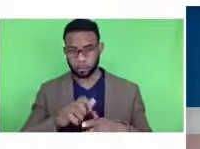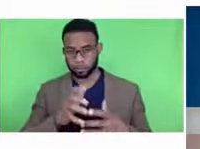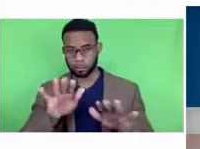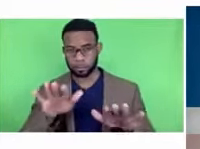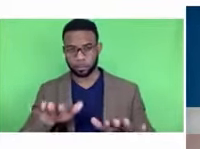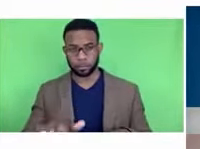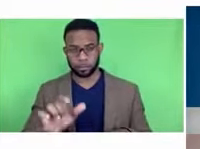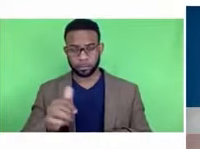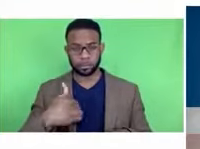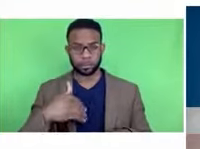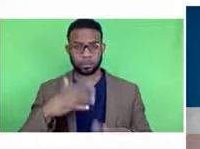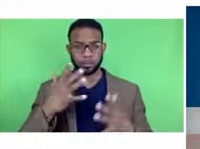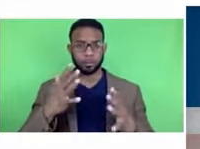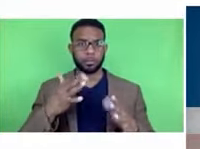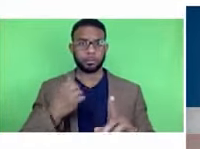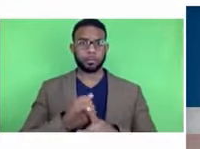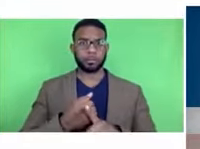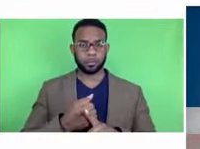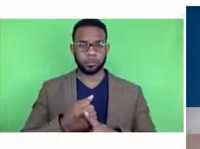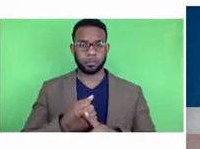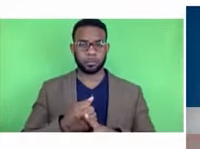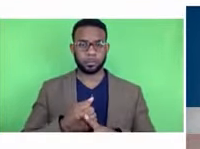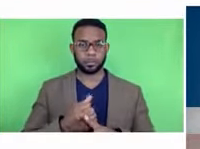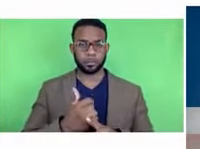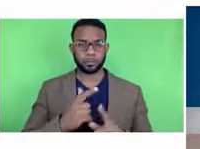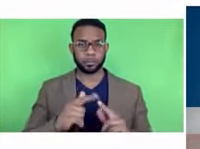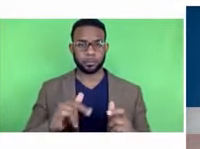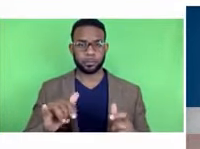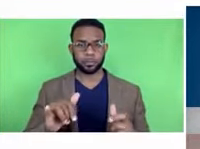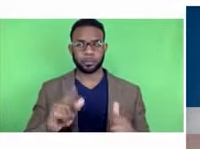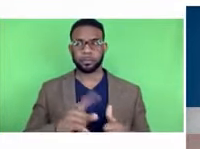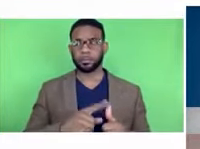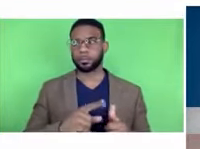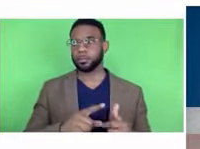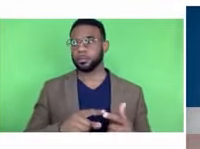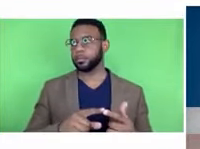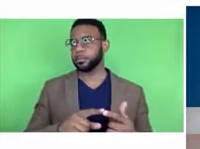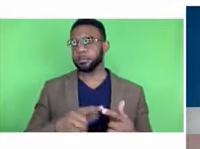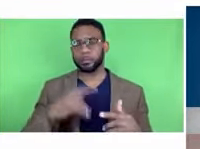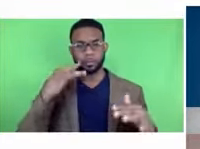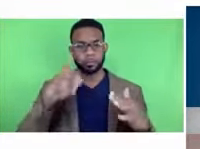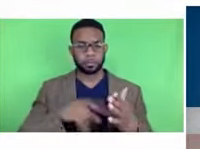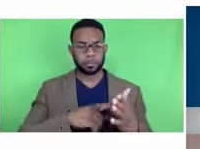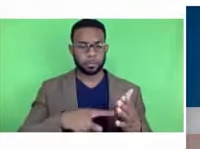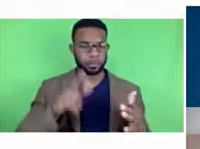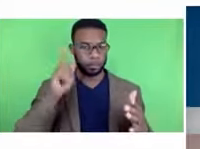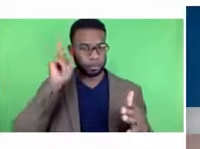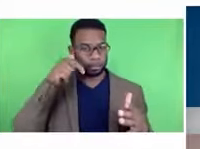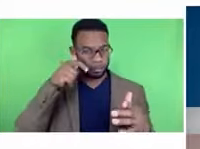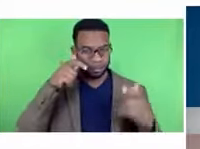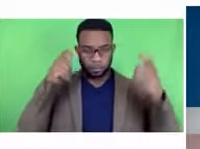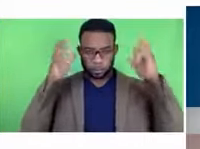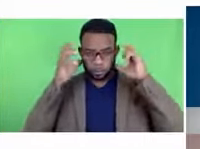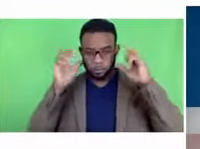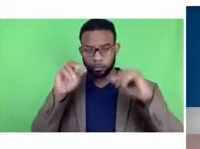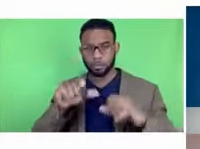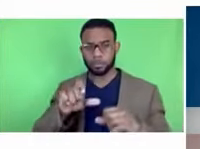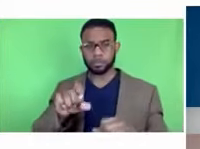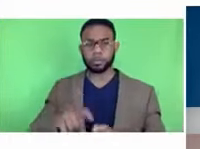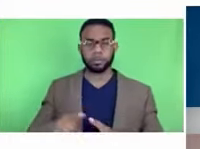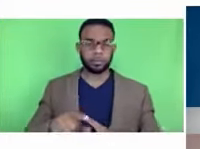had an anxiety attack. And they had things such as noise cancellation headsets to use when necessary as well.